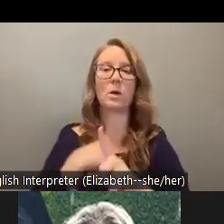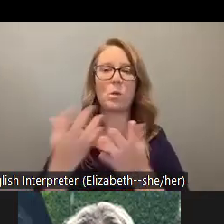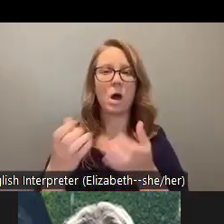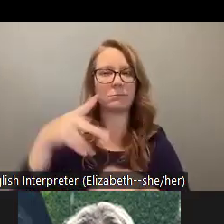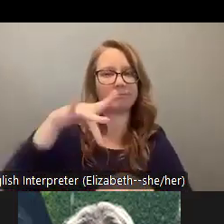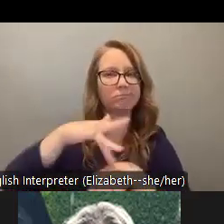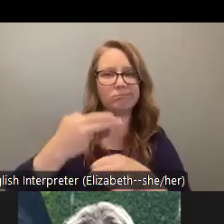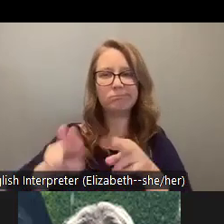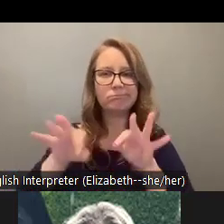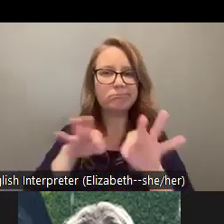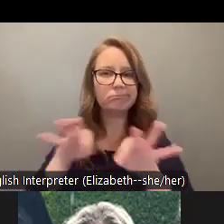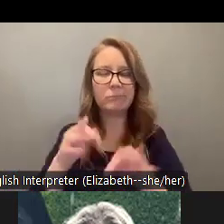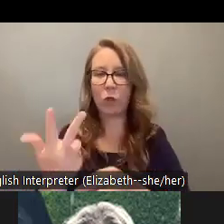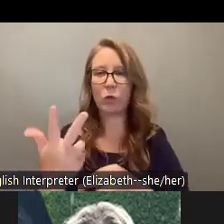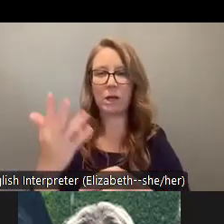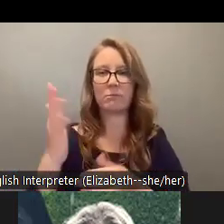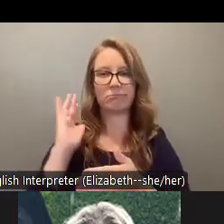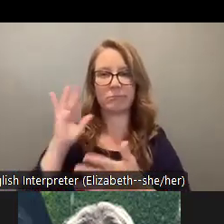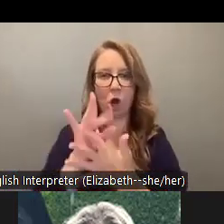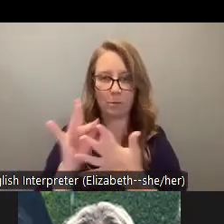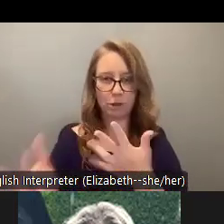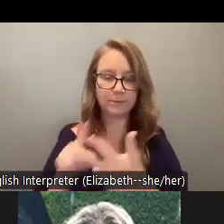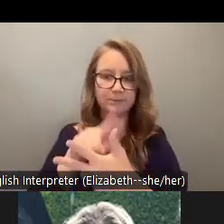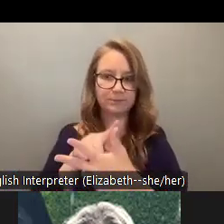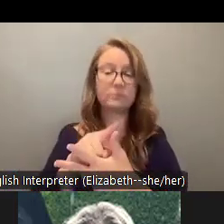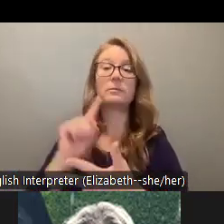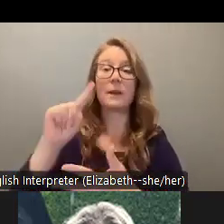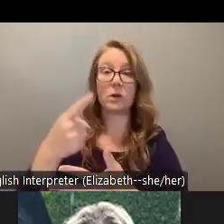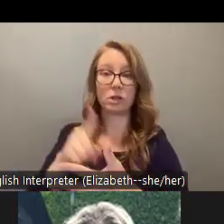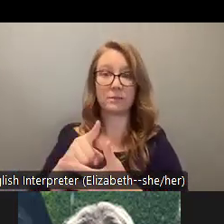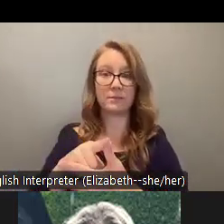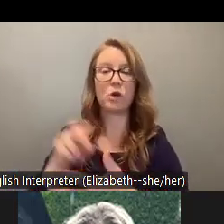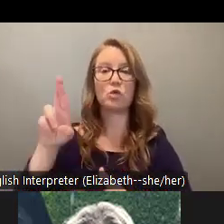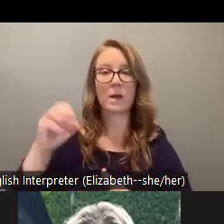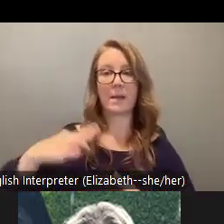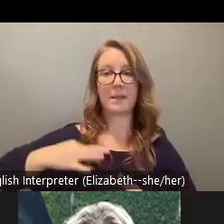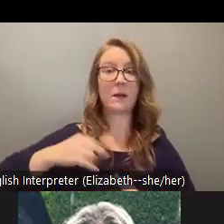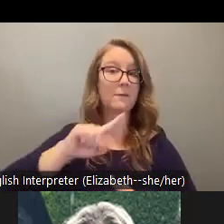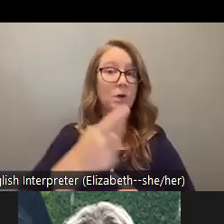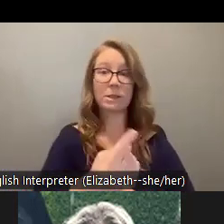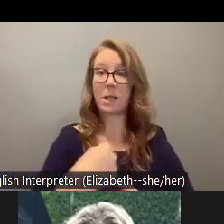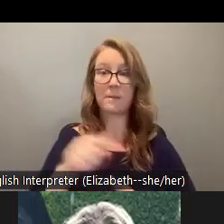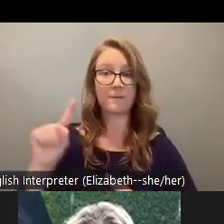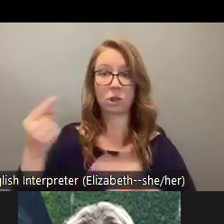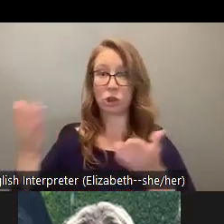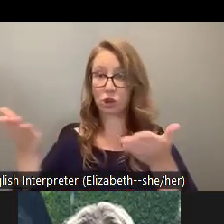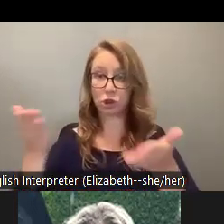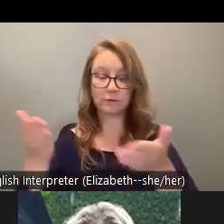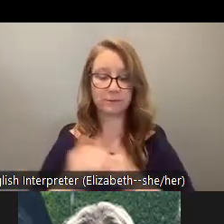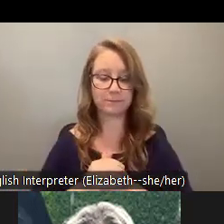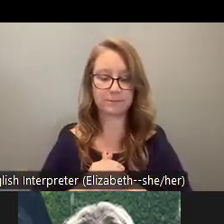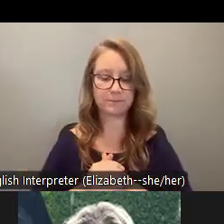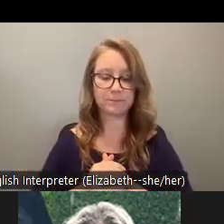you guys what the three options were. So the first option was reapplication first come first serve, which basically would